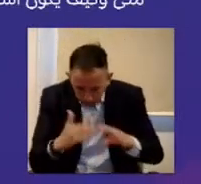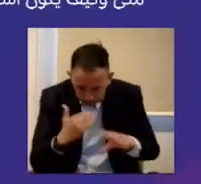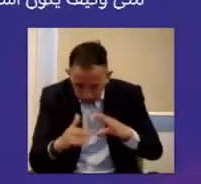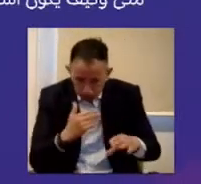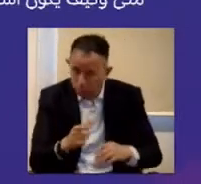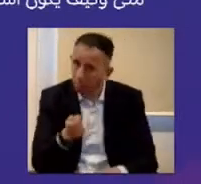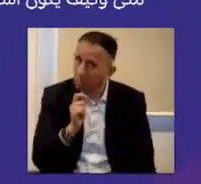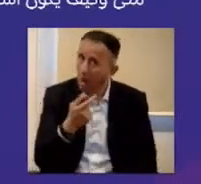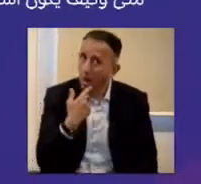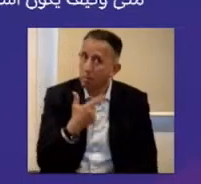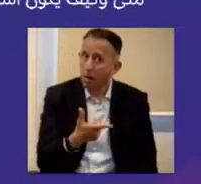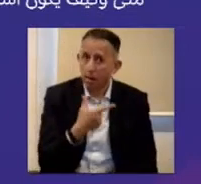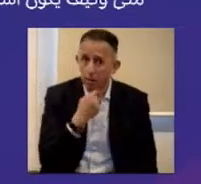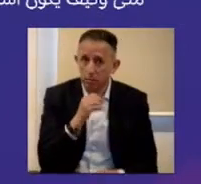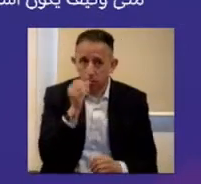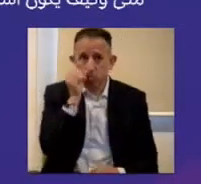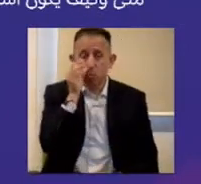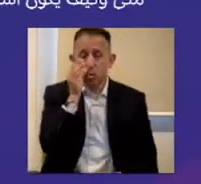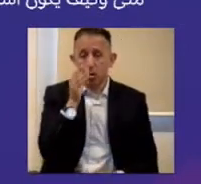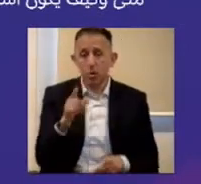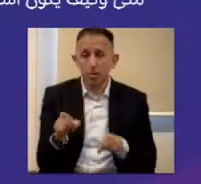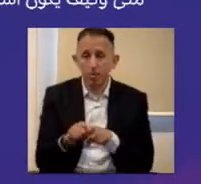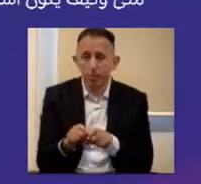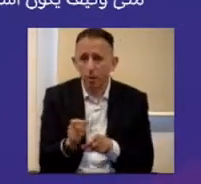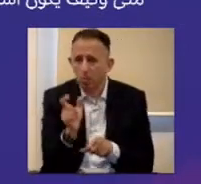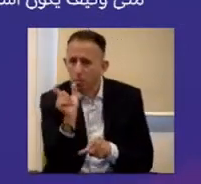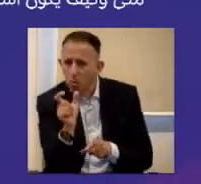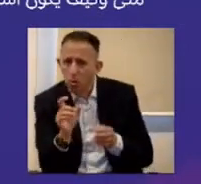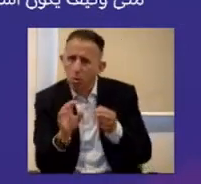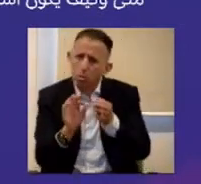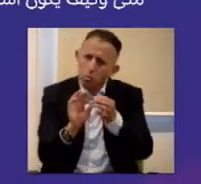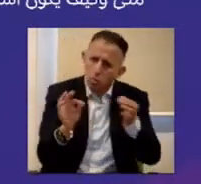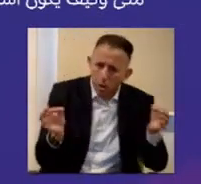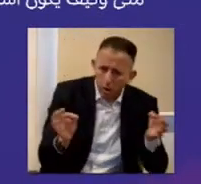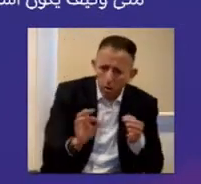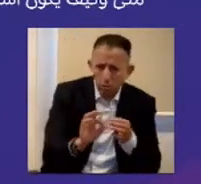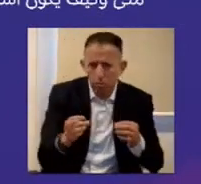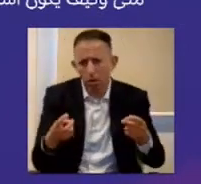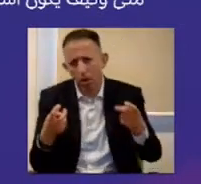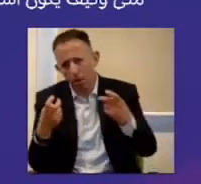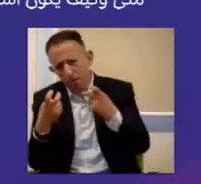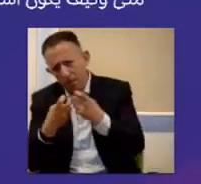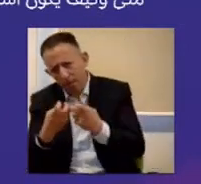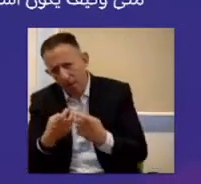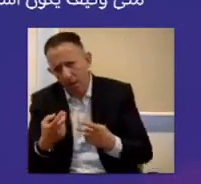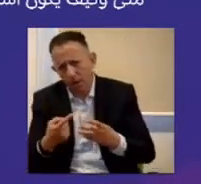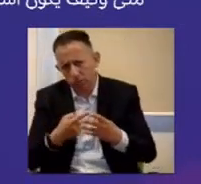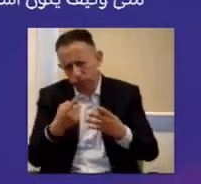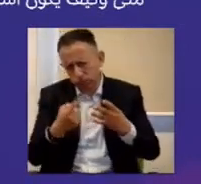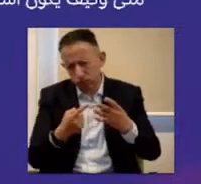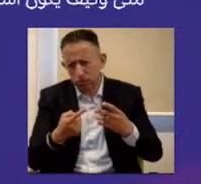this author written by a male or female? Is it written by a person in his or her native